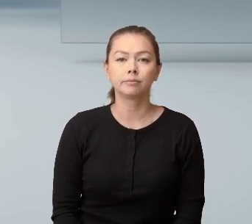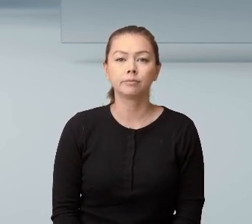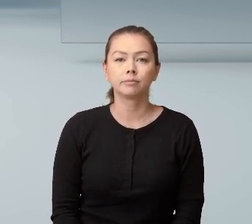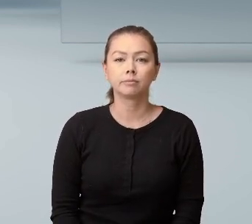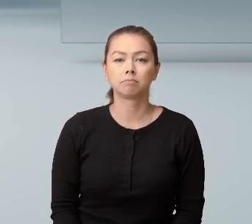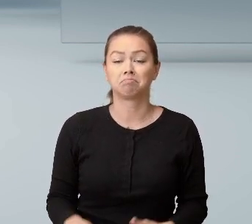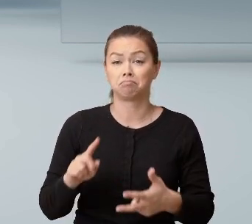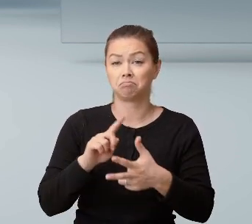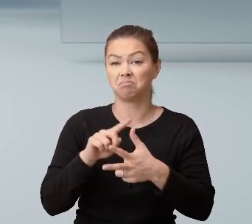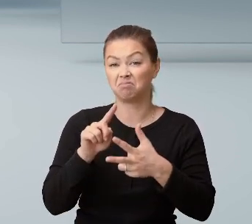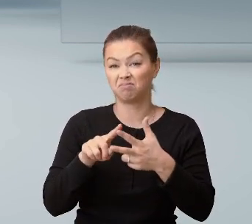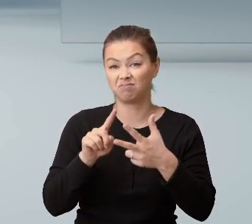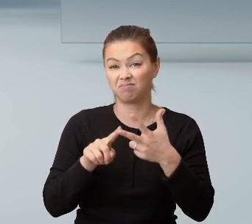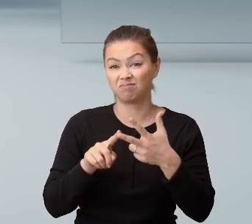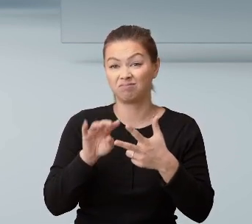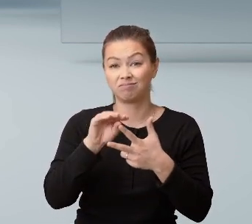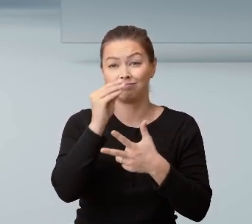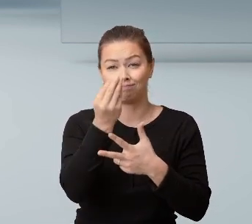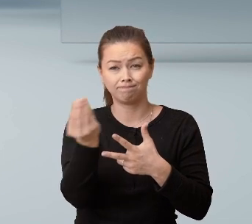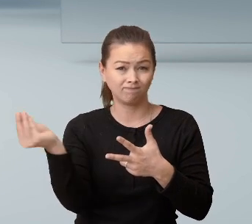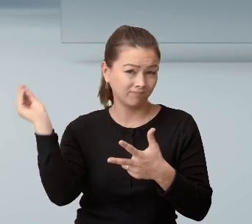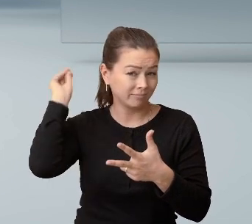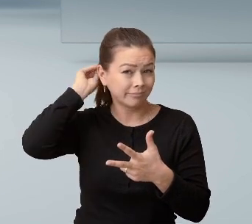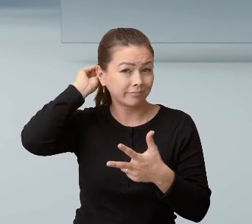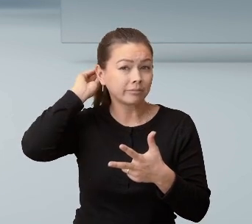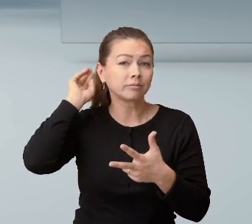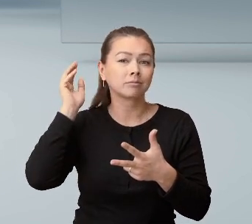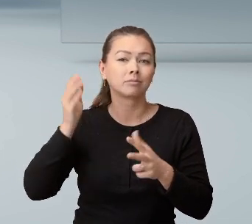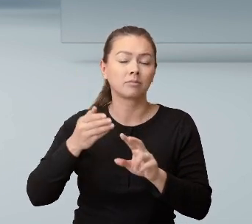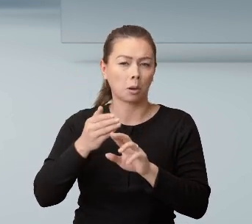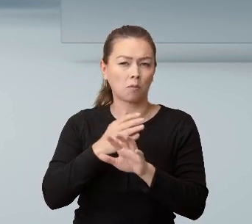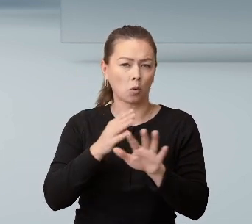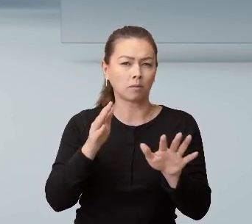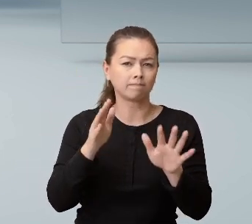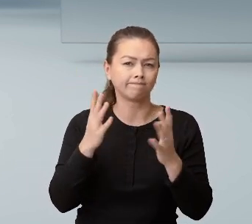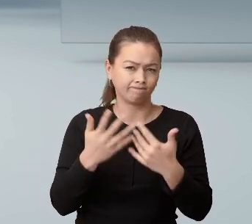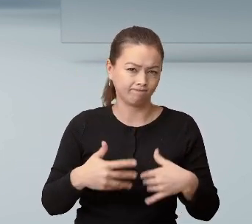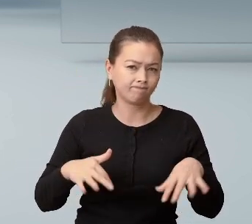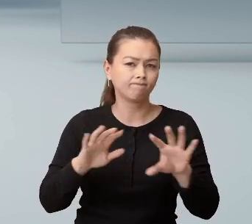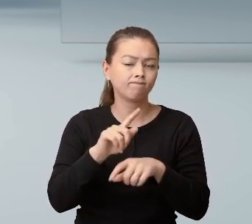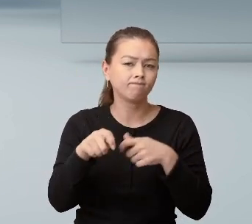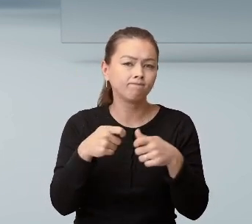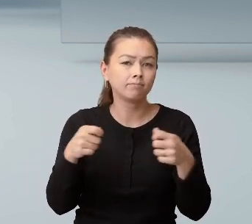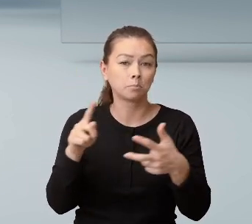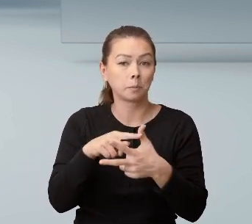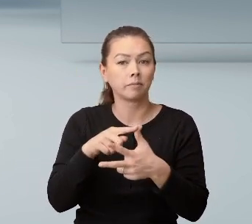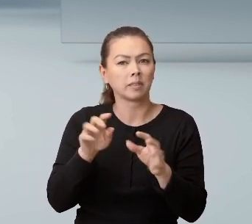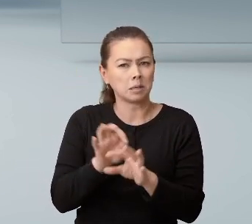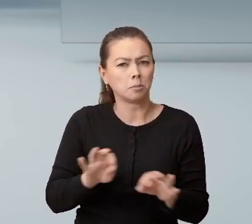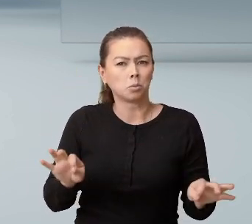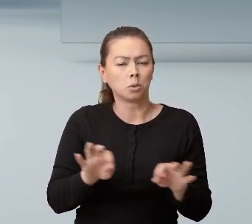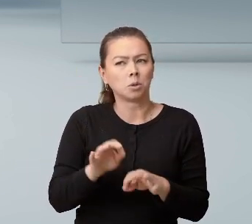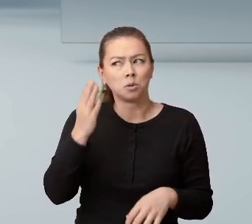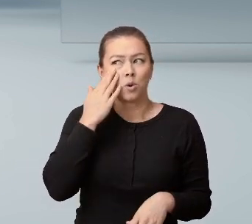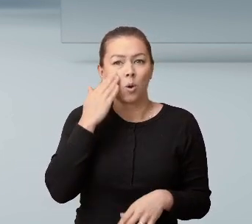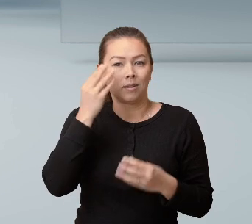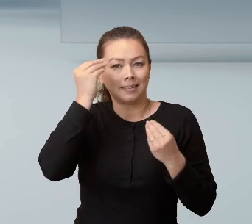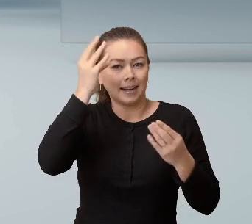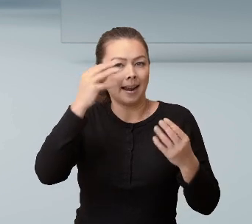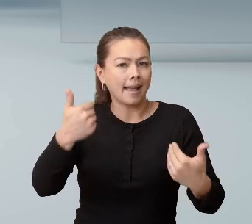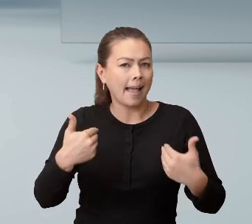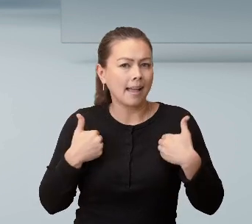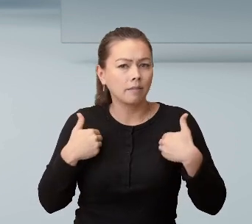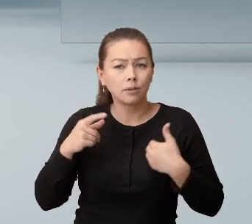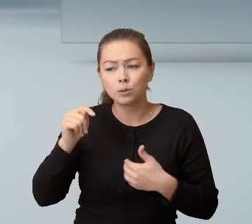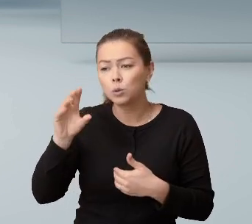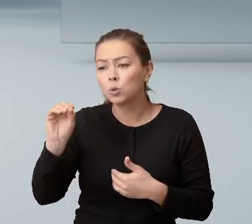So key takeaways before I get into our takeaway here is around know your data, learn about the tools